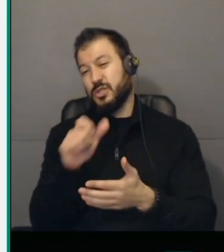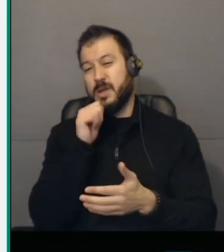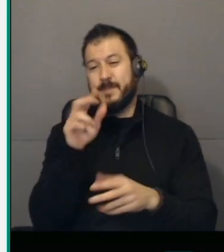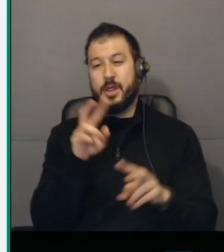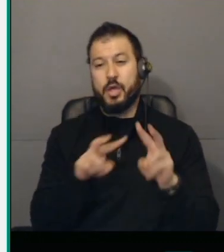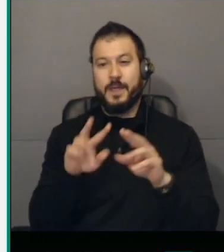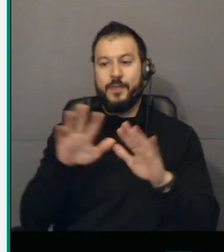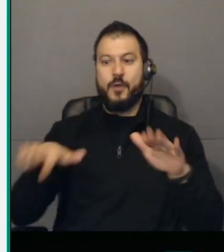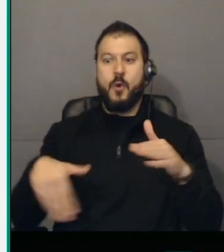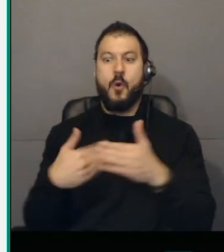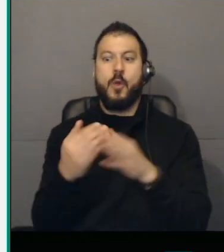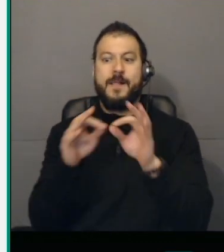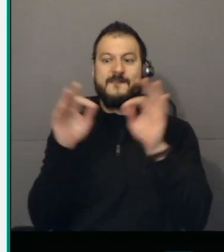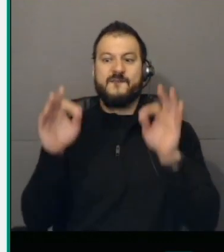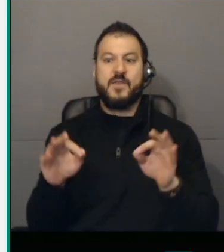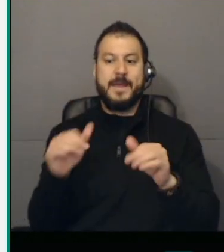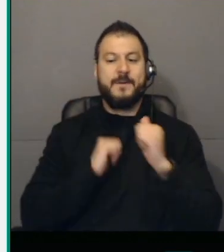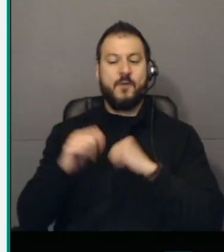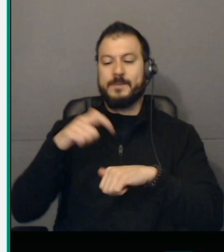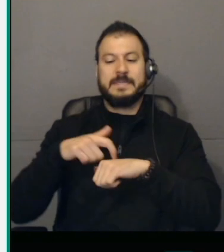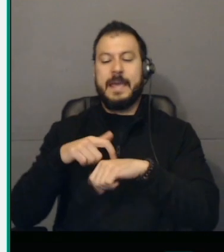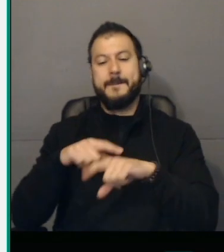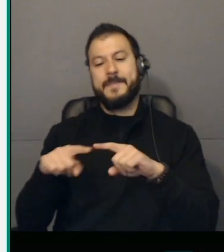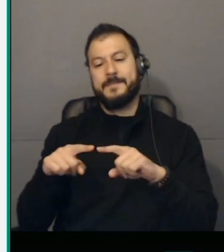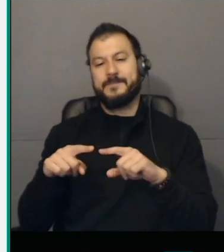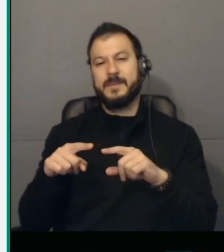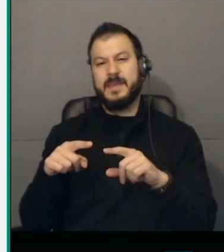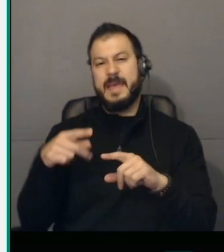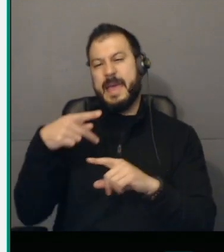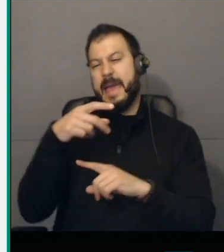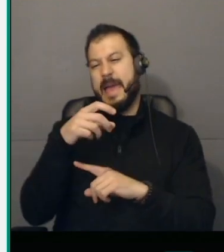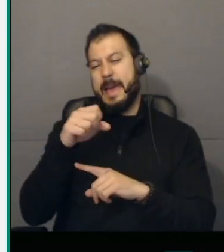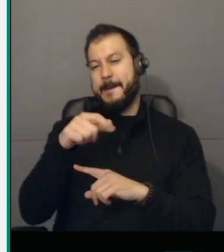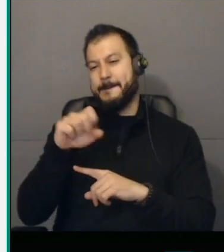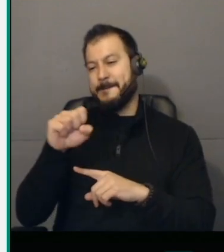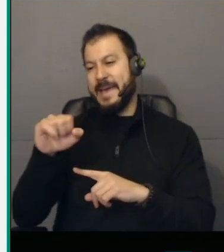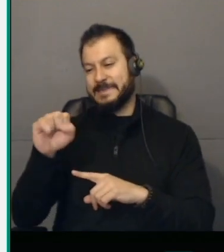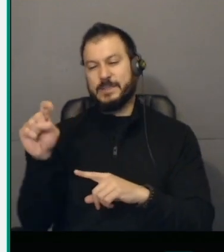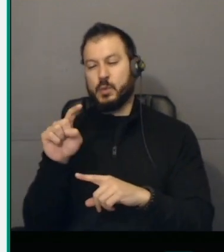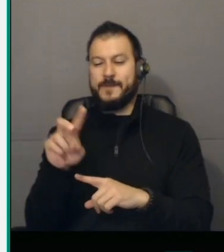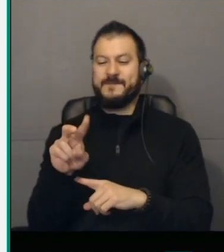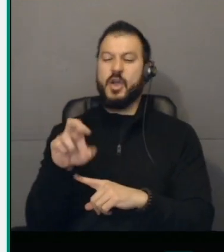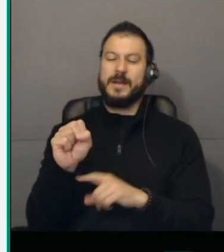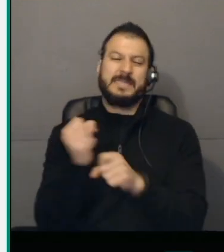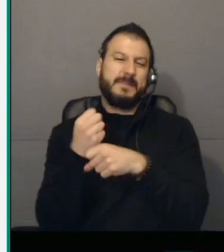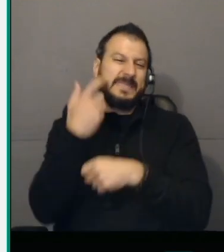be looking at the whole frame performance time, but specifically of passes where VRS would make